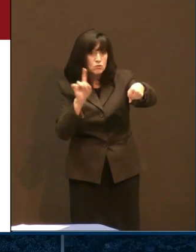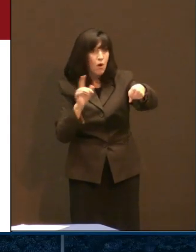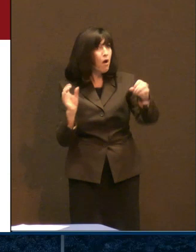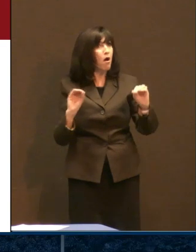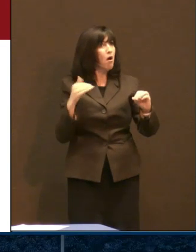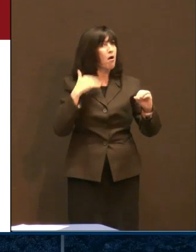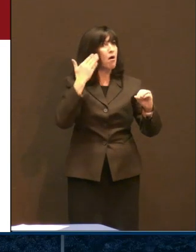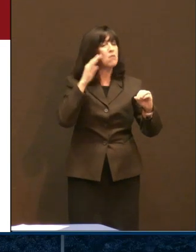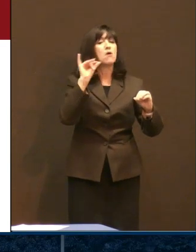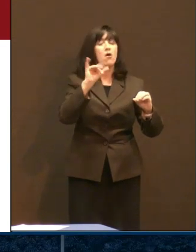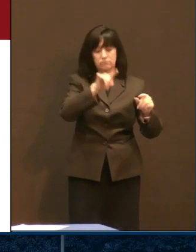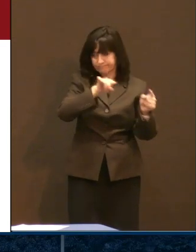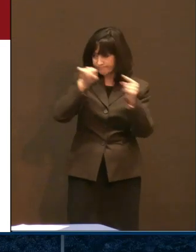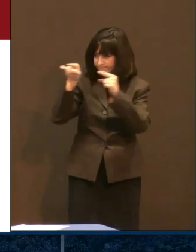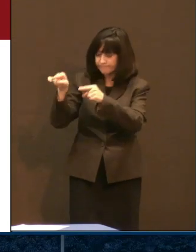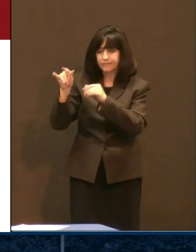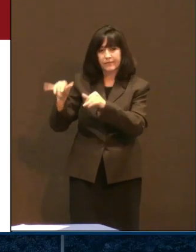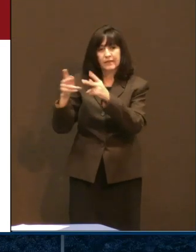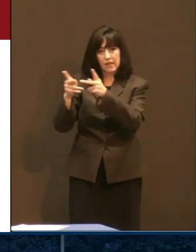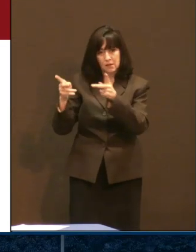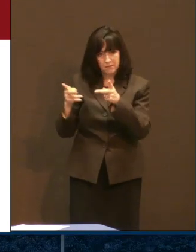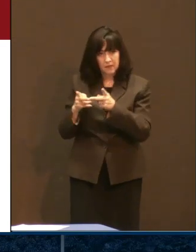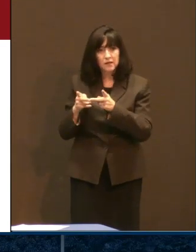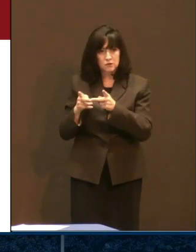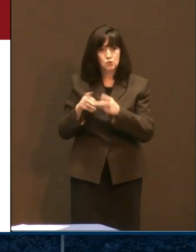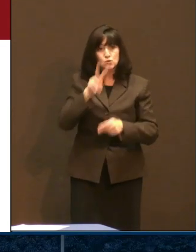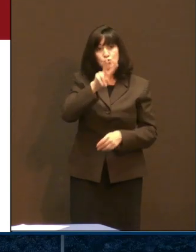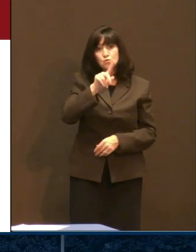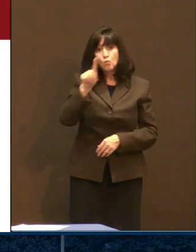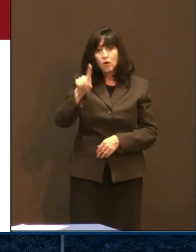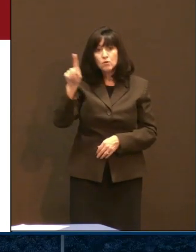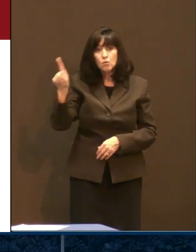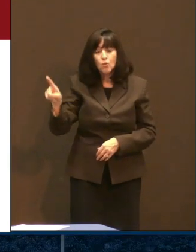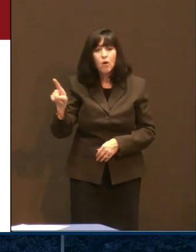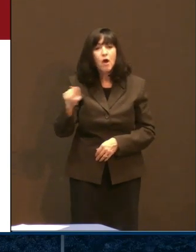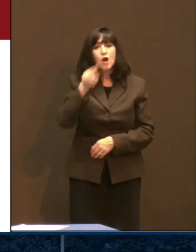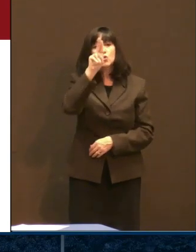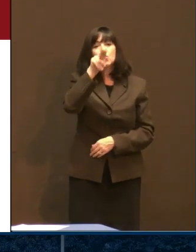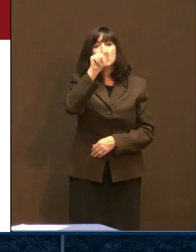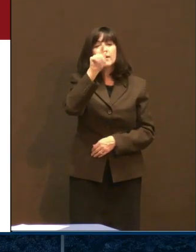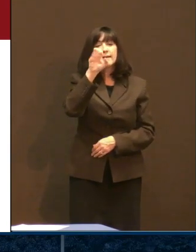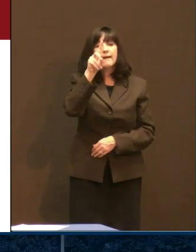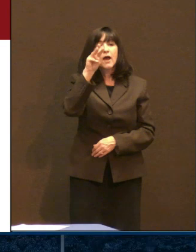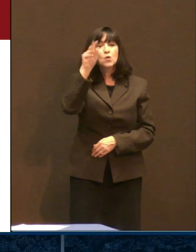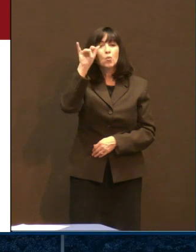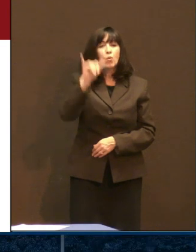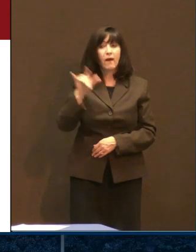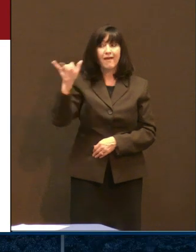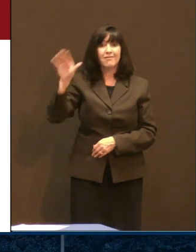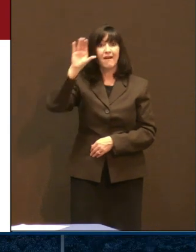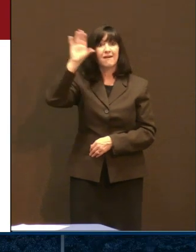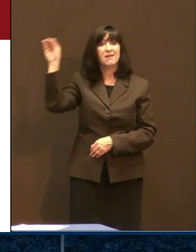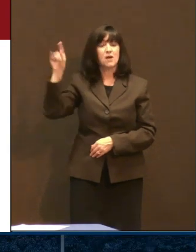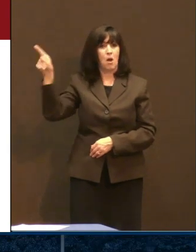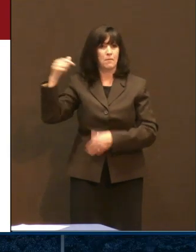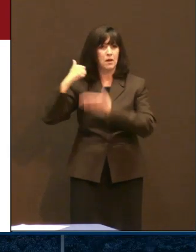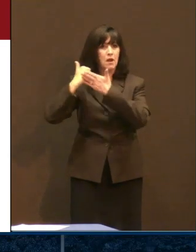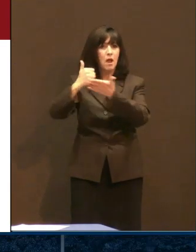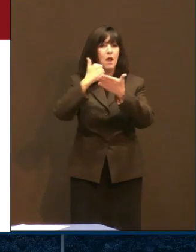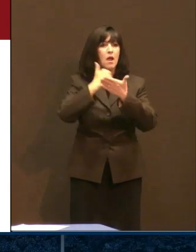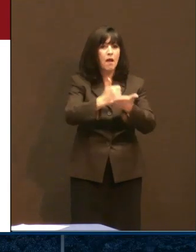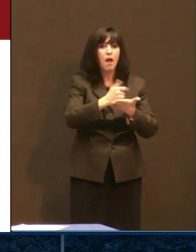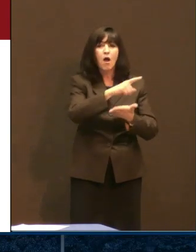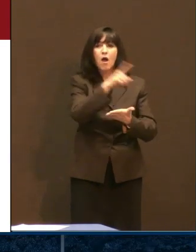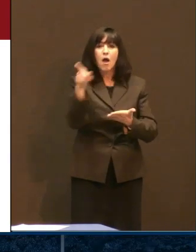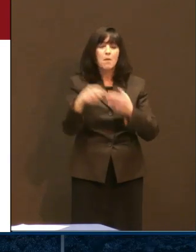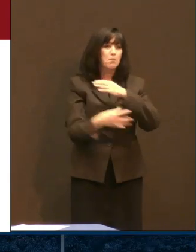We using a United Way in our 211 feature even more, where they're now even, helping with translations and other obstacles that we've had